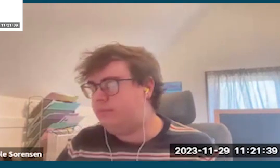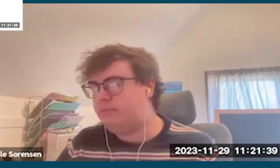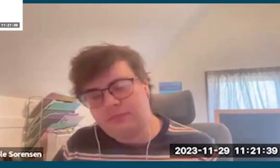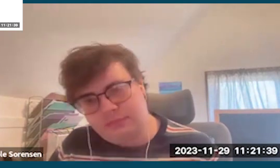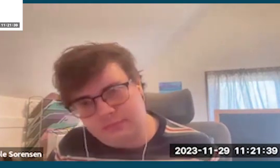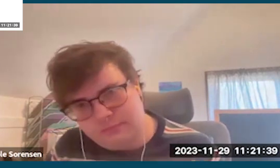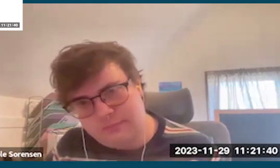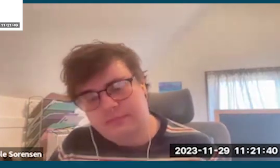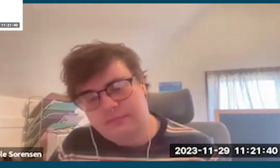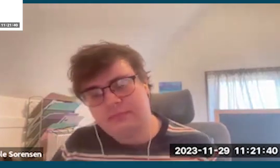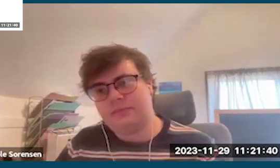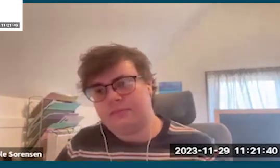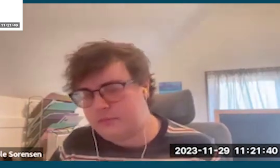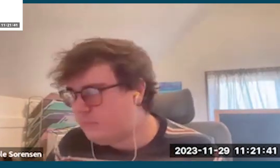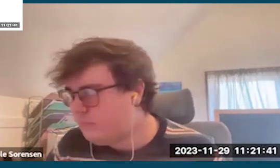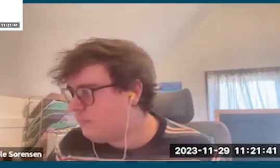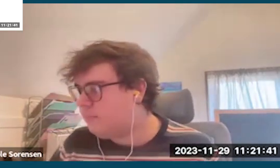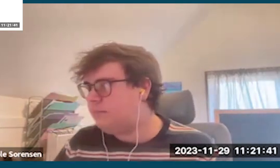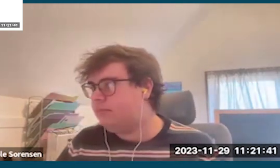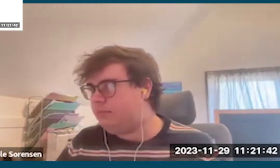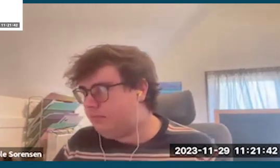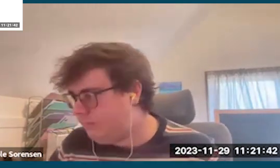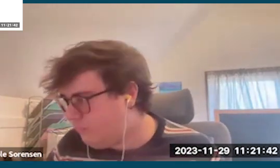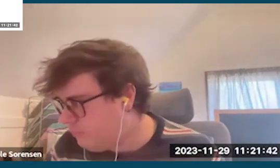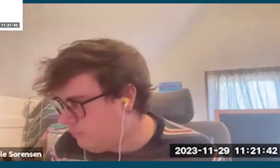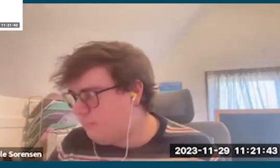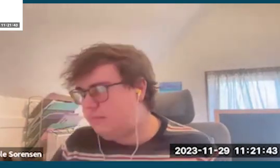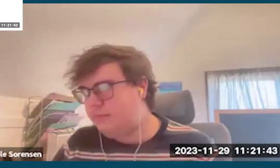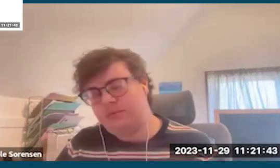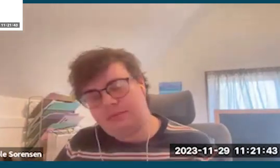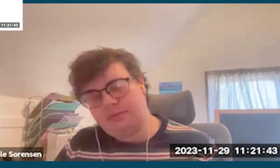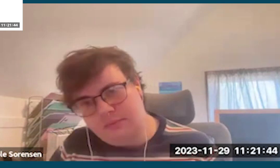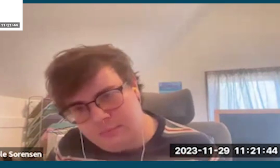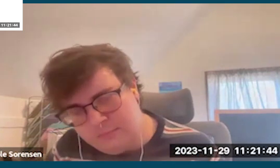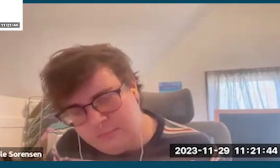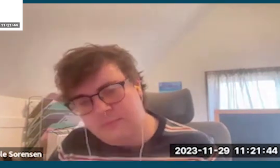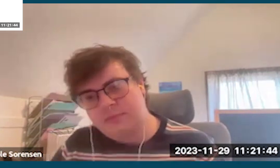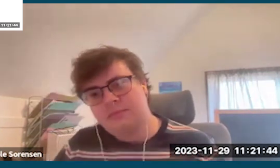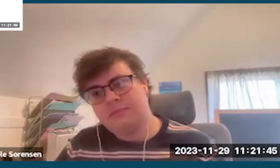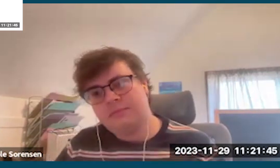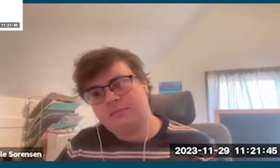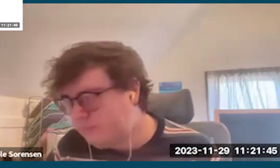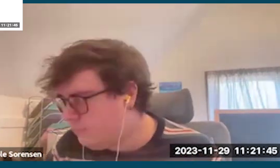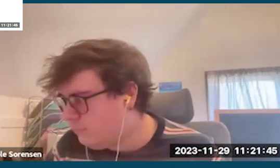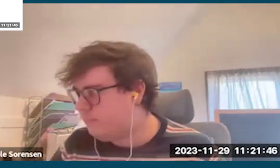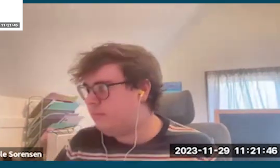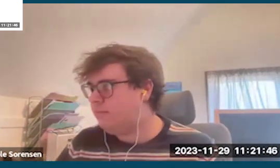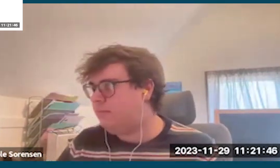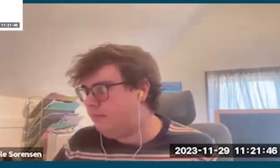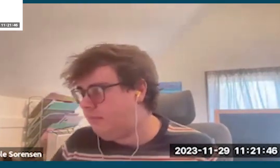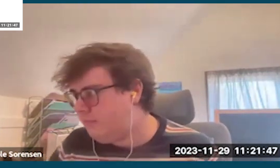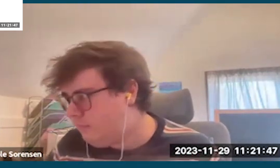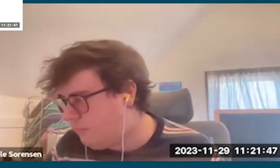as simpler, less technical language. I don't feel ashamed to be mistaken for someone with an